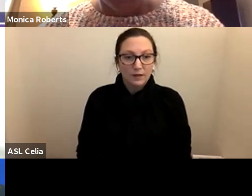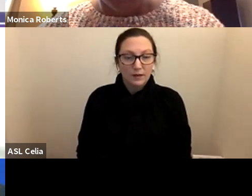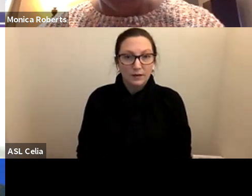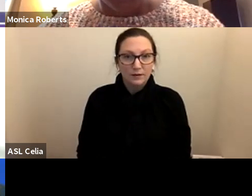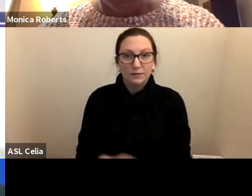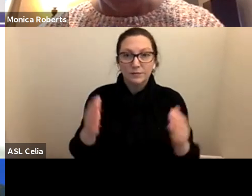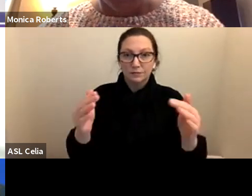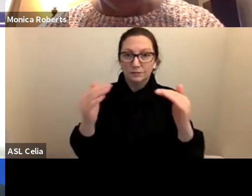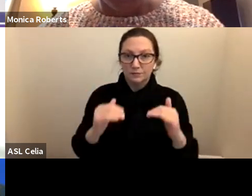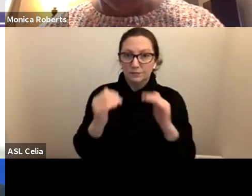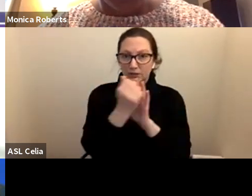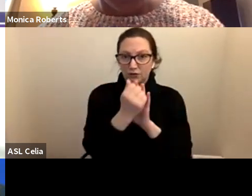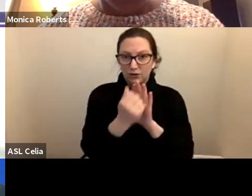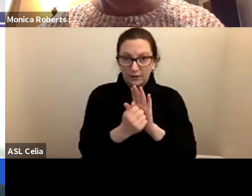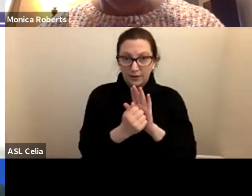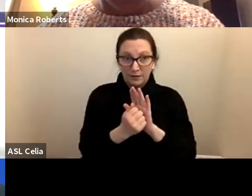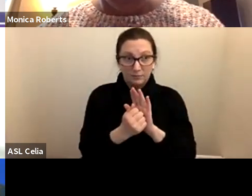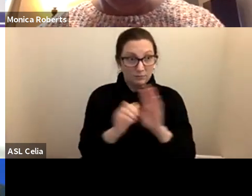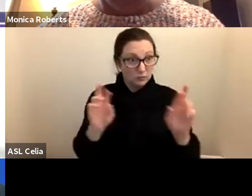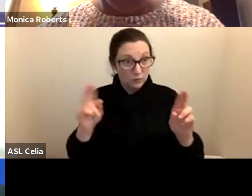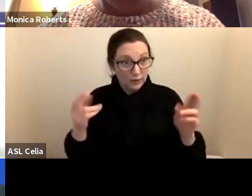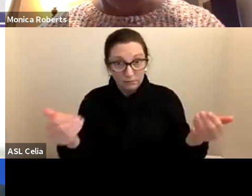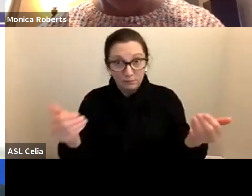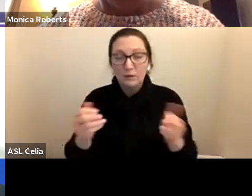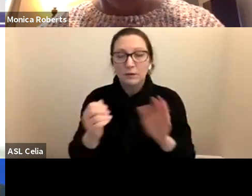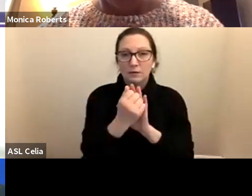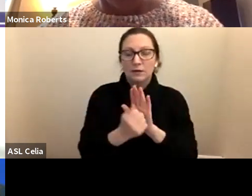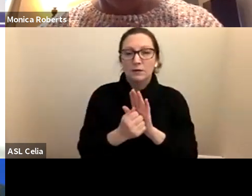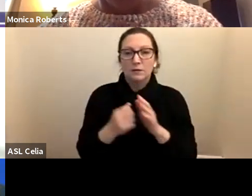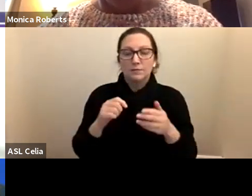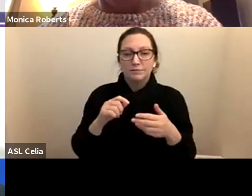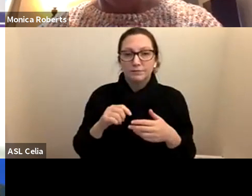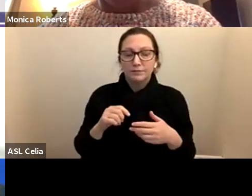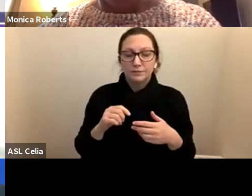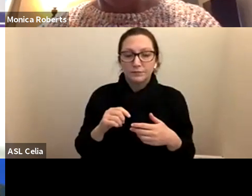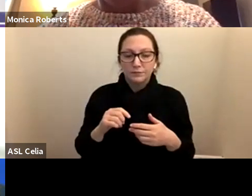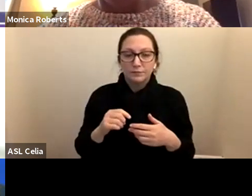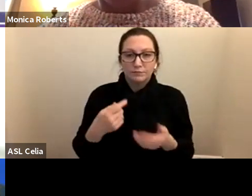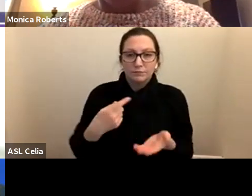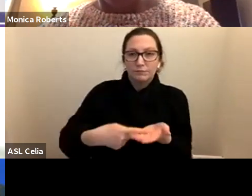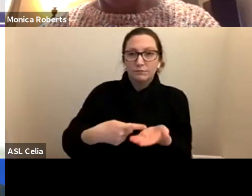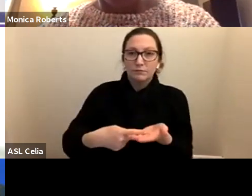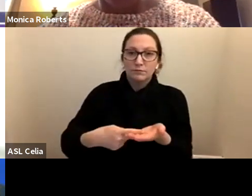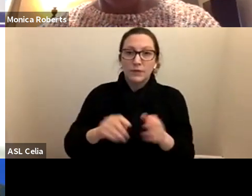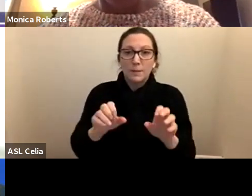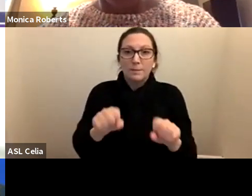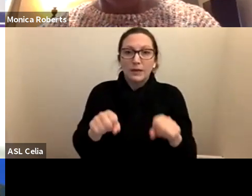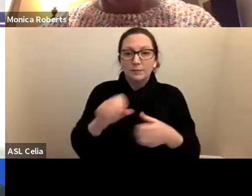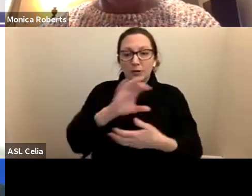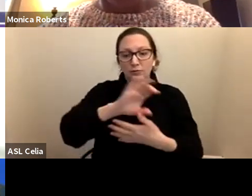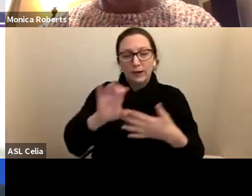The next item on the agenda, if we're ready to move on, talks a little bit about possible criteria for